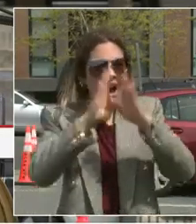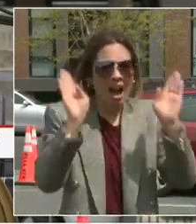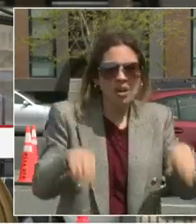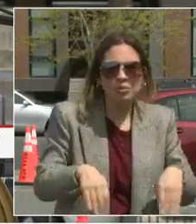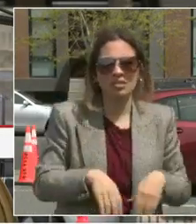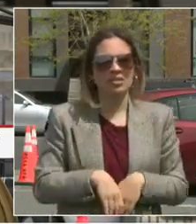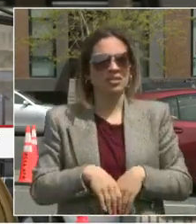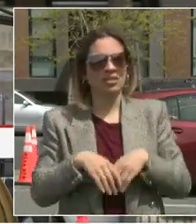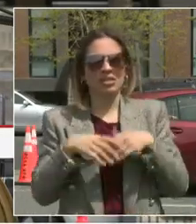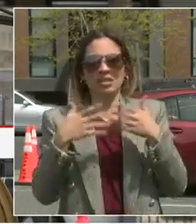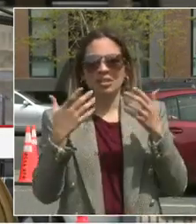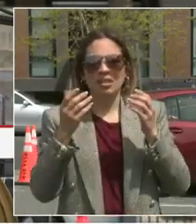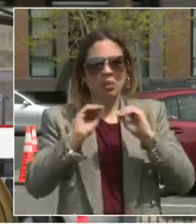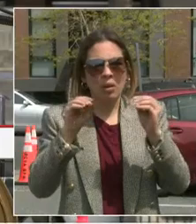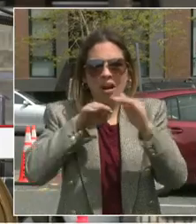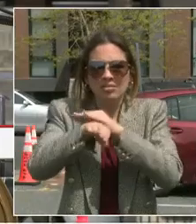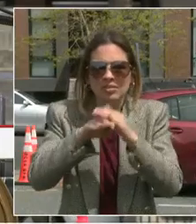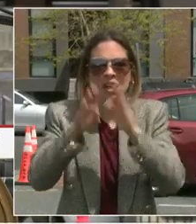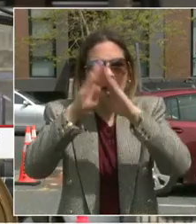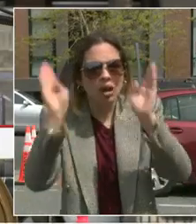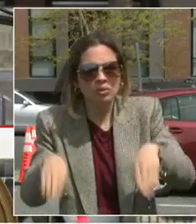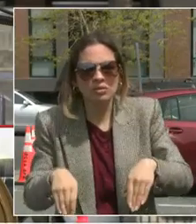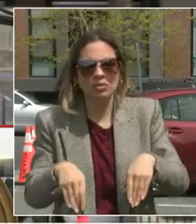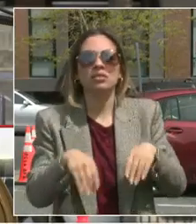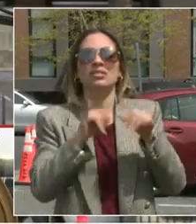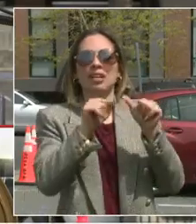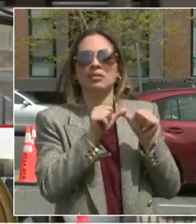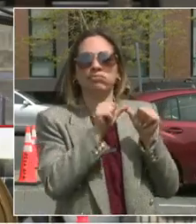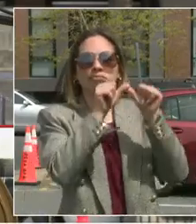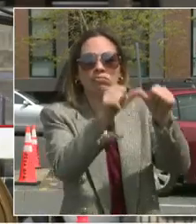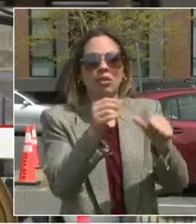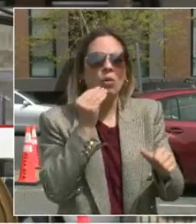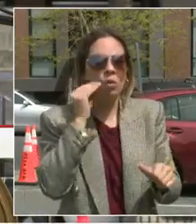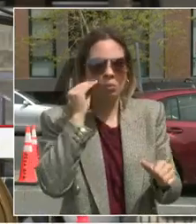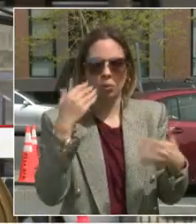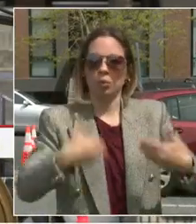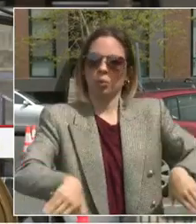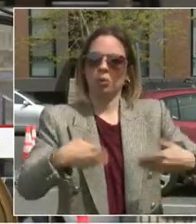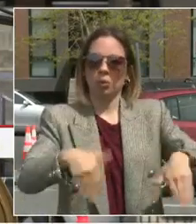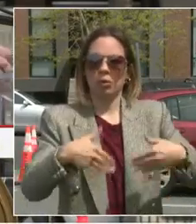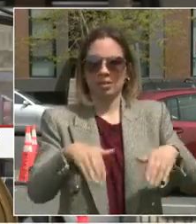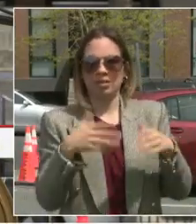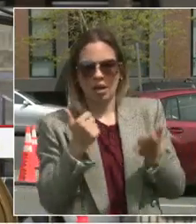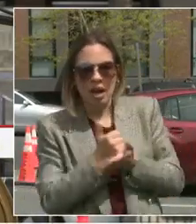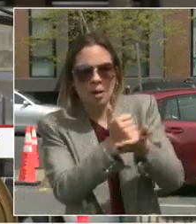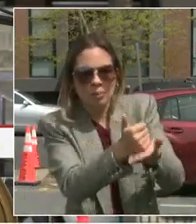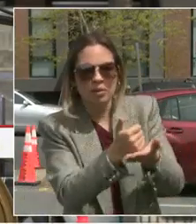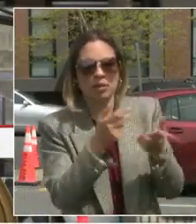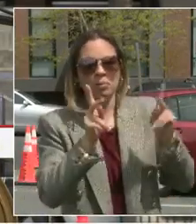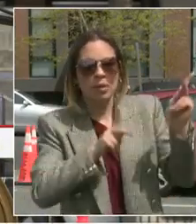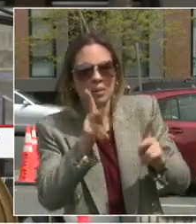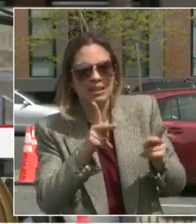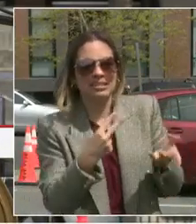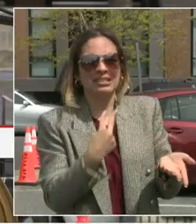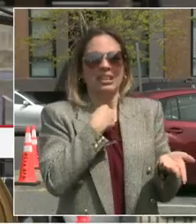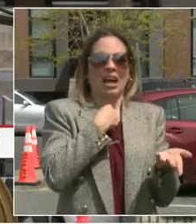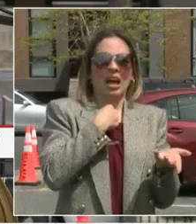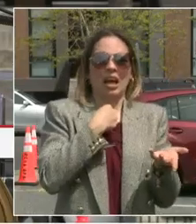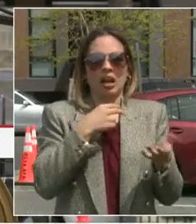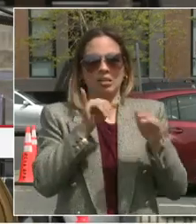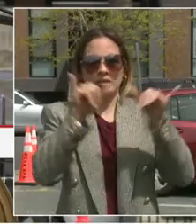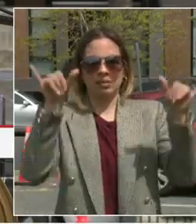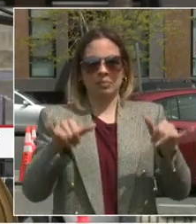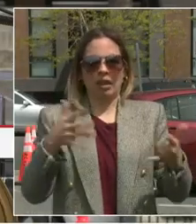housing, are likely to remain homeless. And it is really helping folks who have otherwise been stuck within our system without access